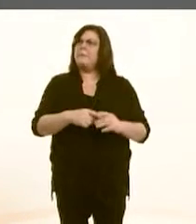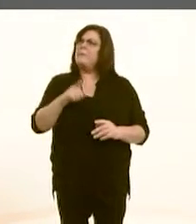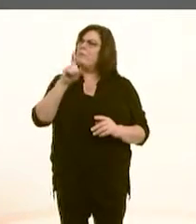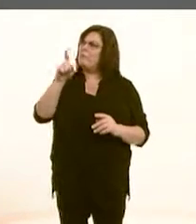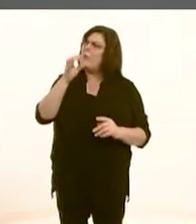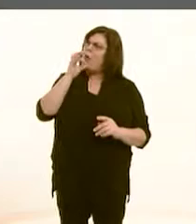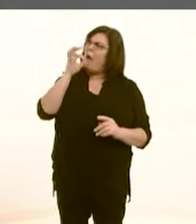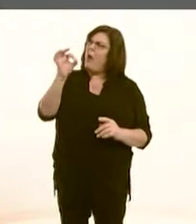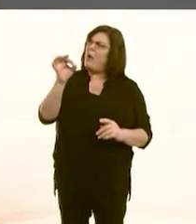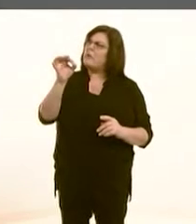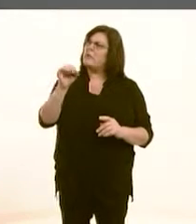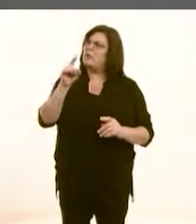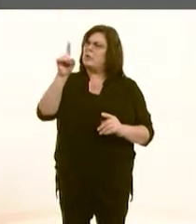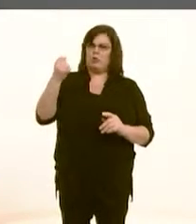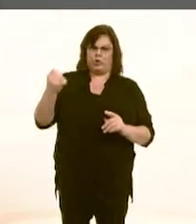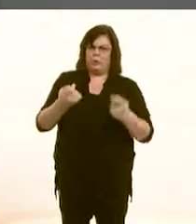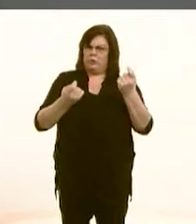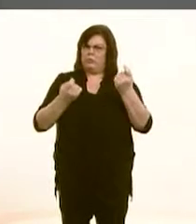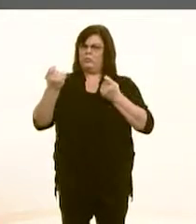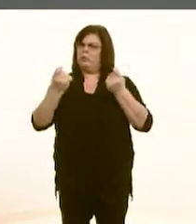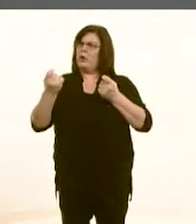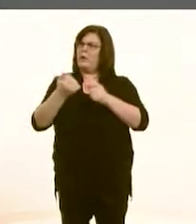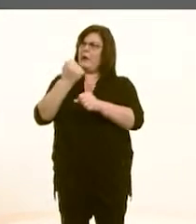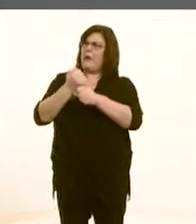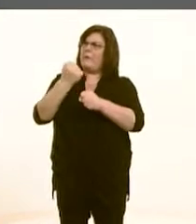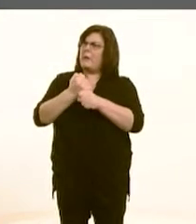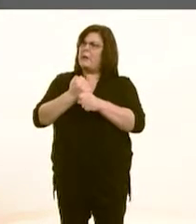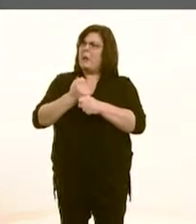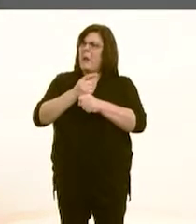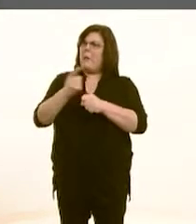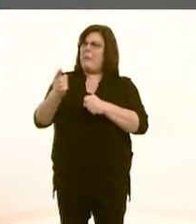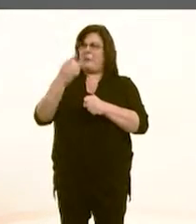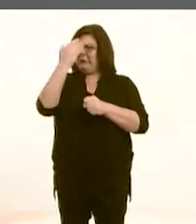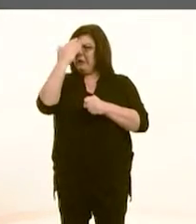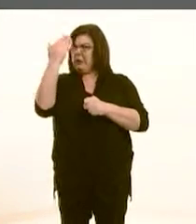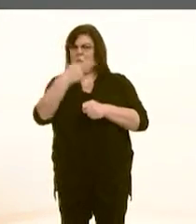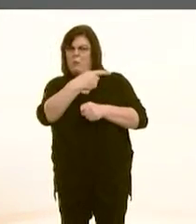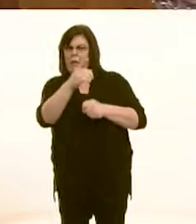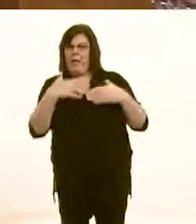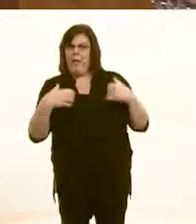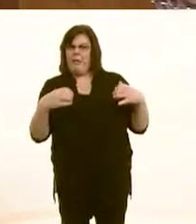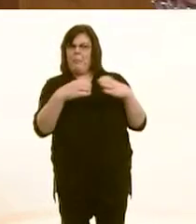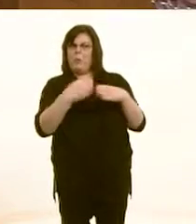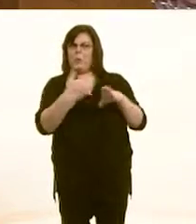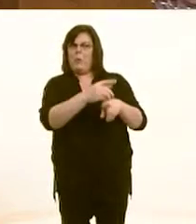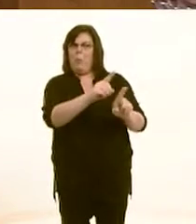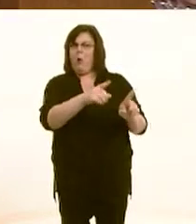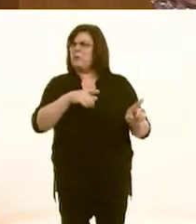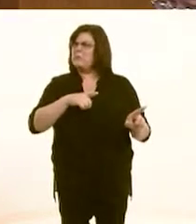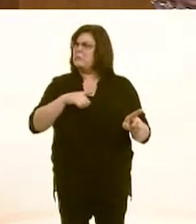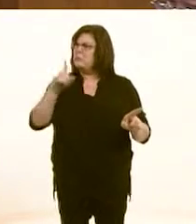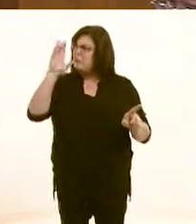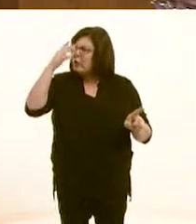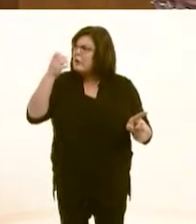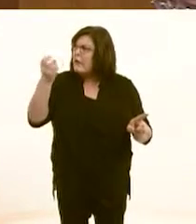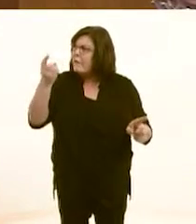Minister, that you appear to be in charge of a government that doesn't know what its health boards have been doing and whether or not they have